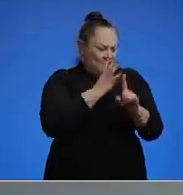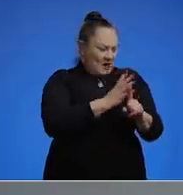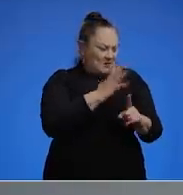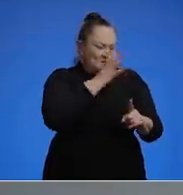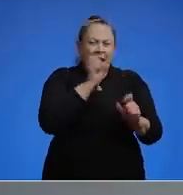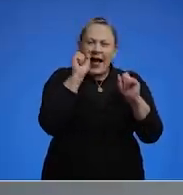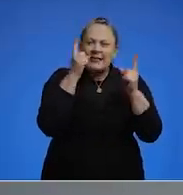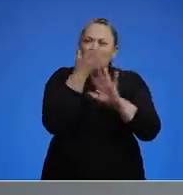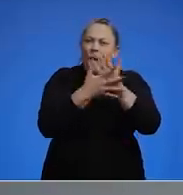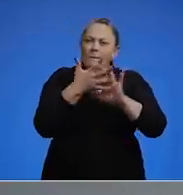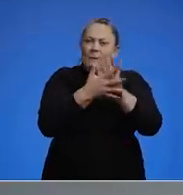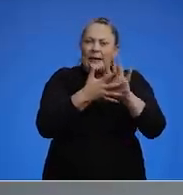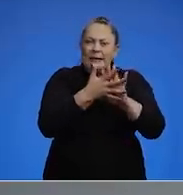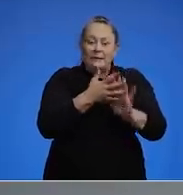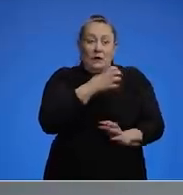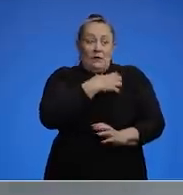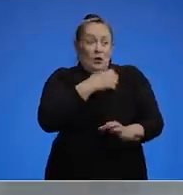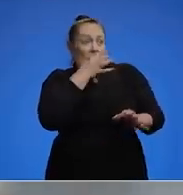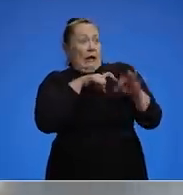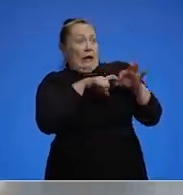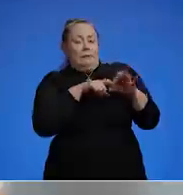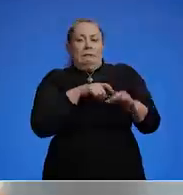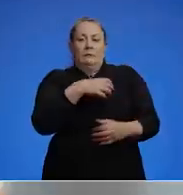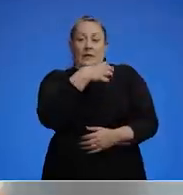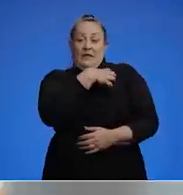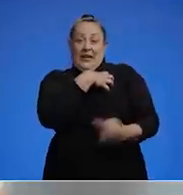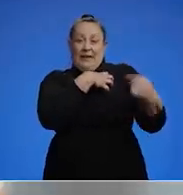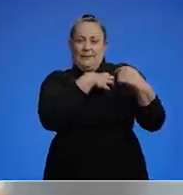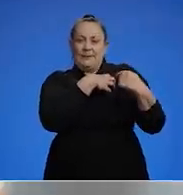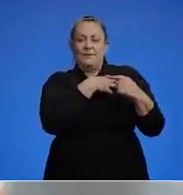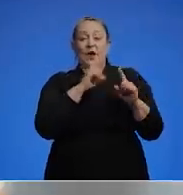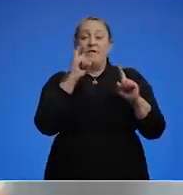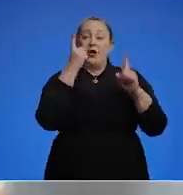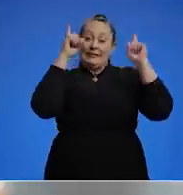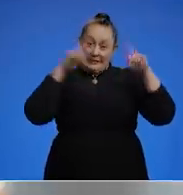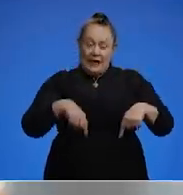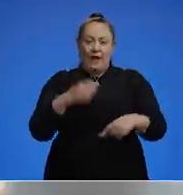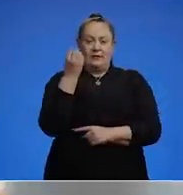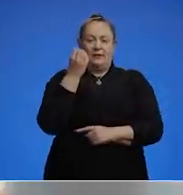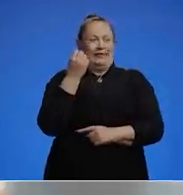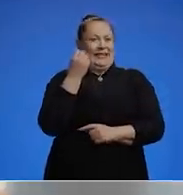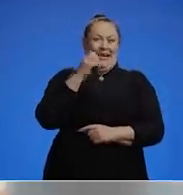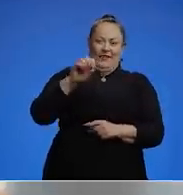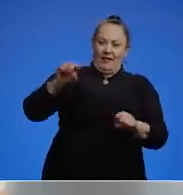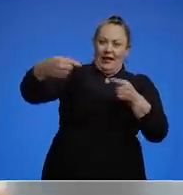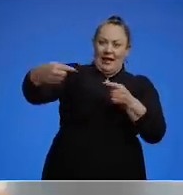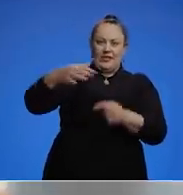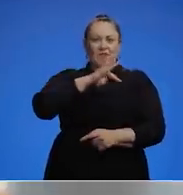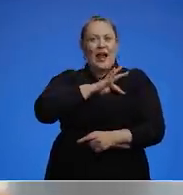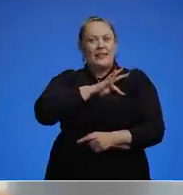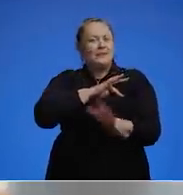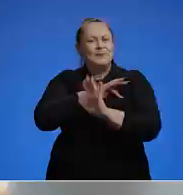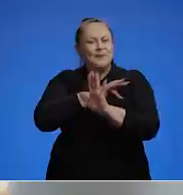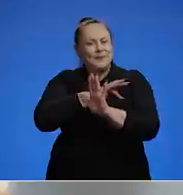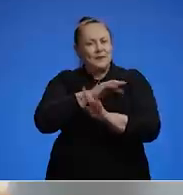understand what he meant, and they were afraid to ask. Fear is the first enemy of faith. Perhaps they were afraid